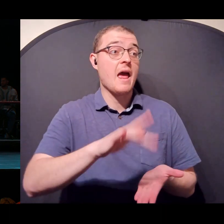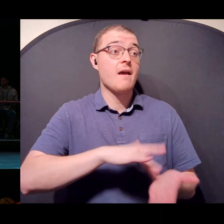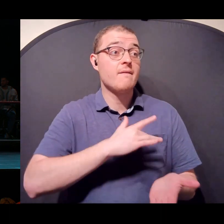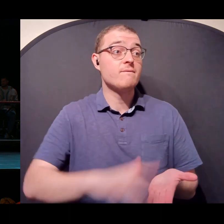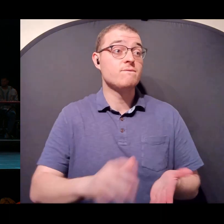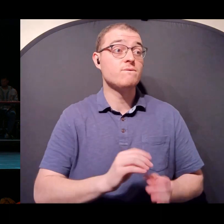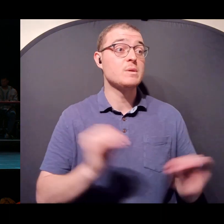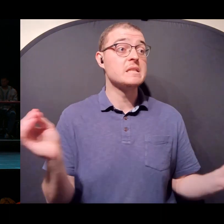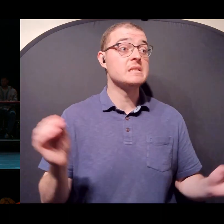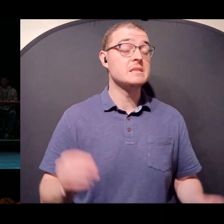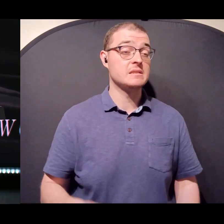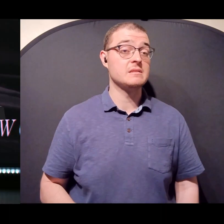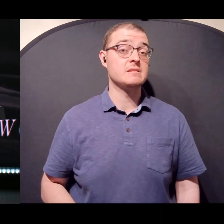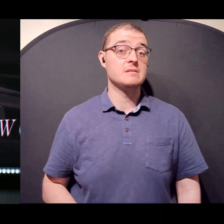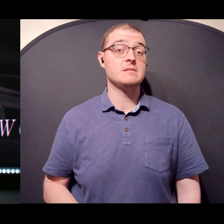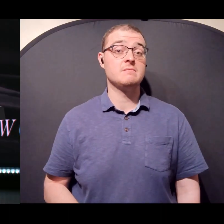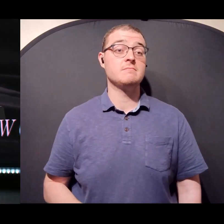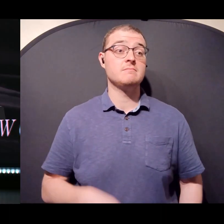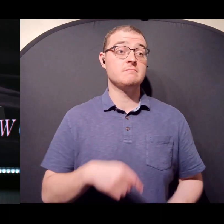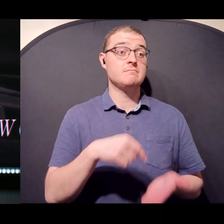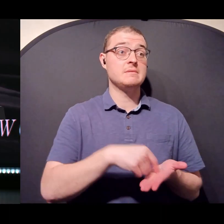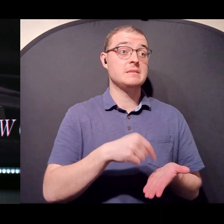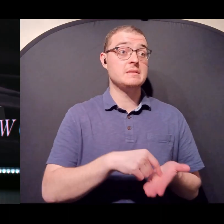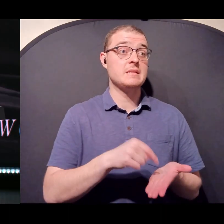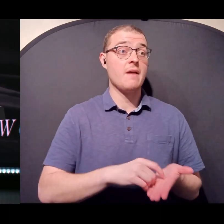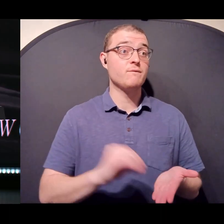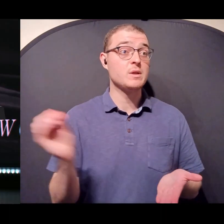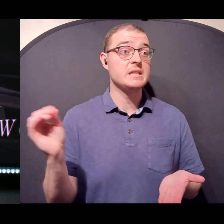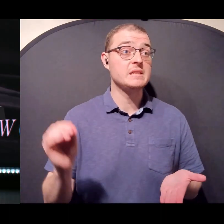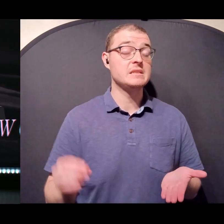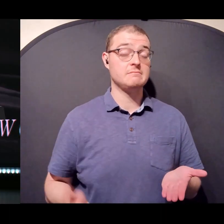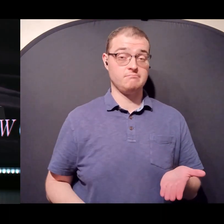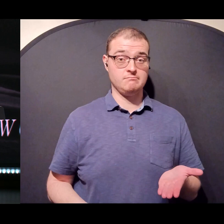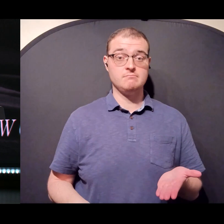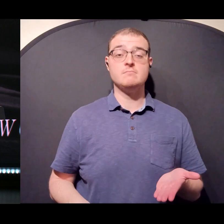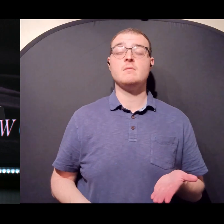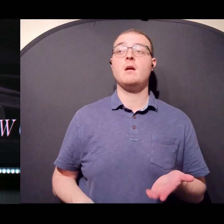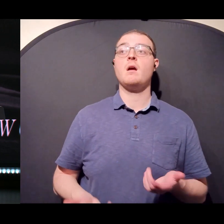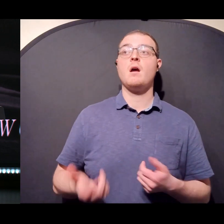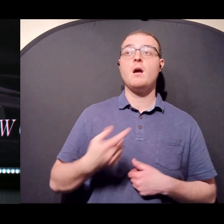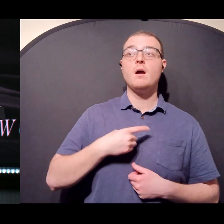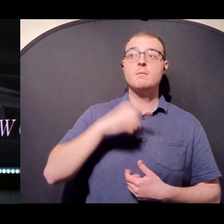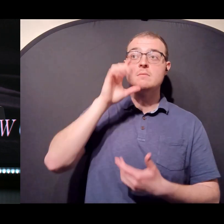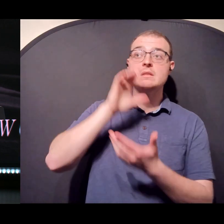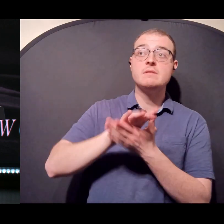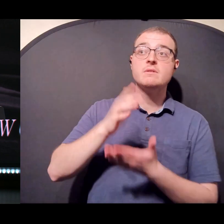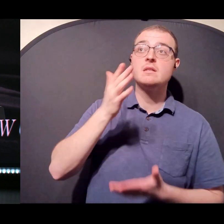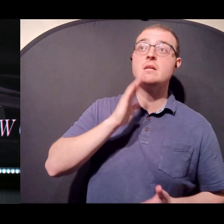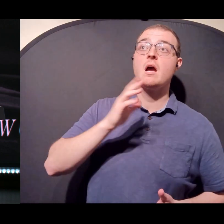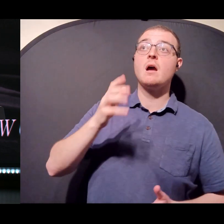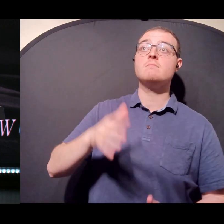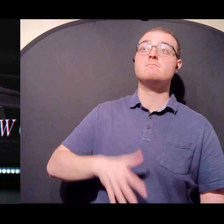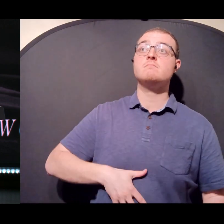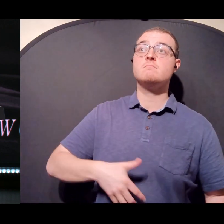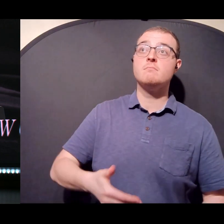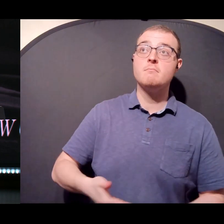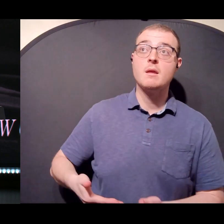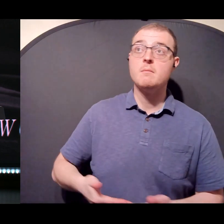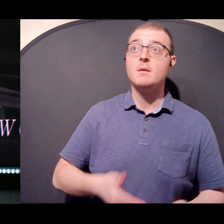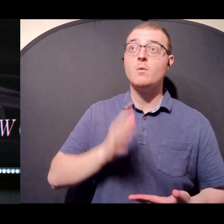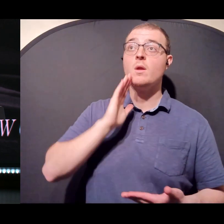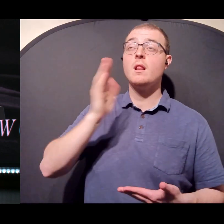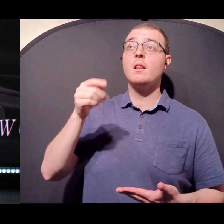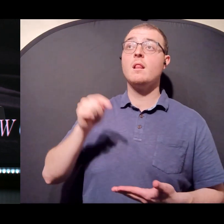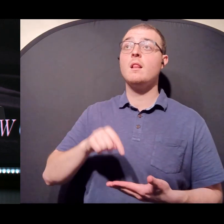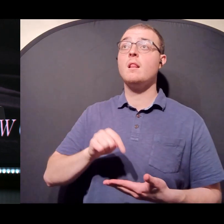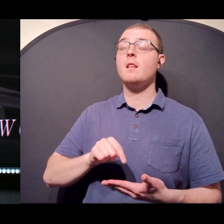Want to be debt-free? Come on, somebody. I'm believing God for a baby.